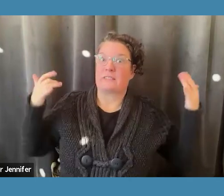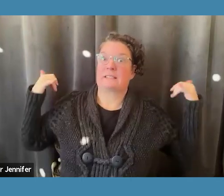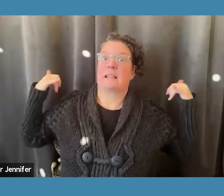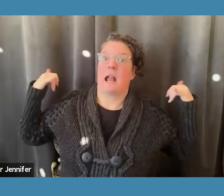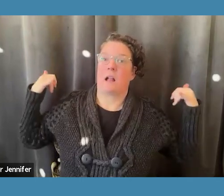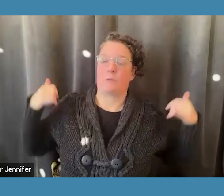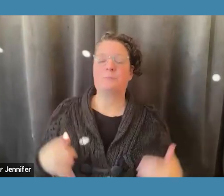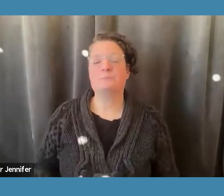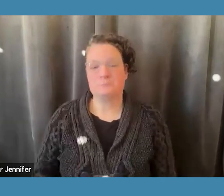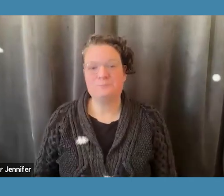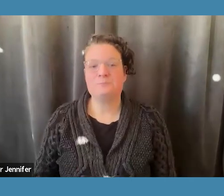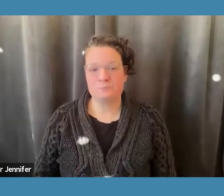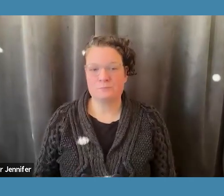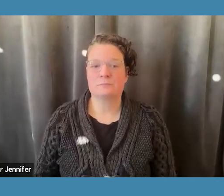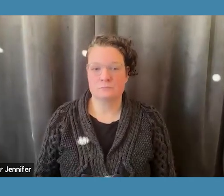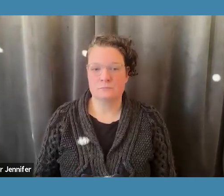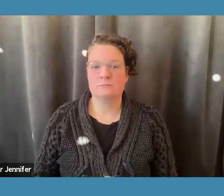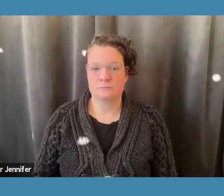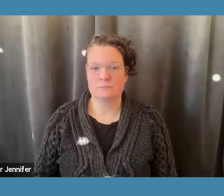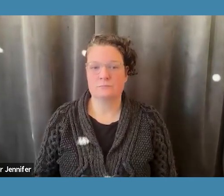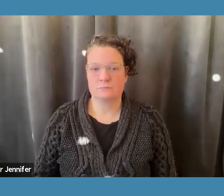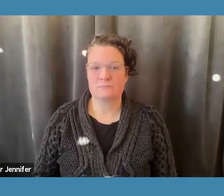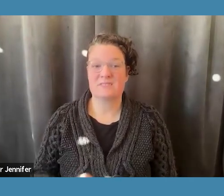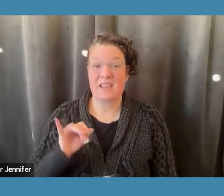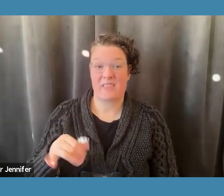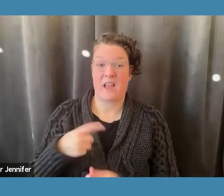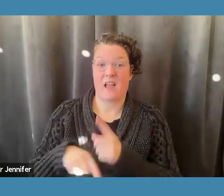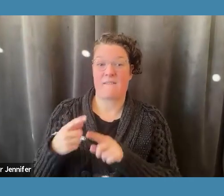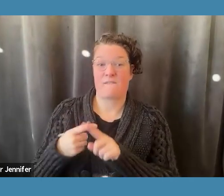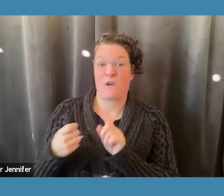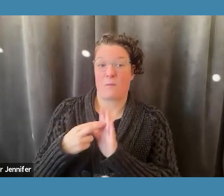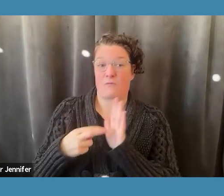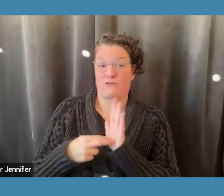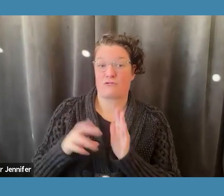the Florida Administrative Code, it's Rule